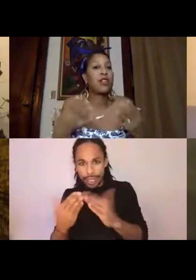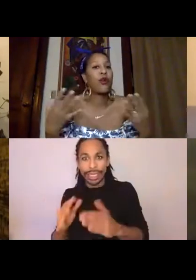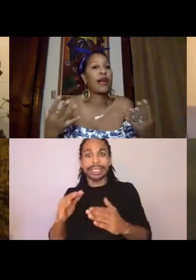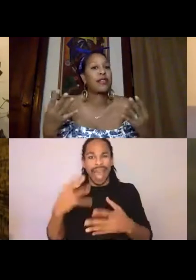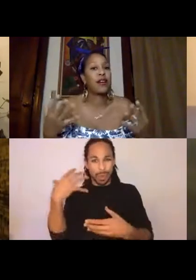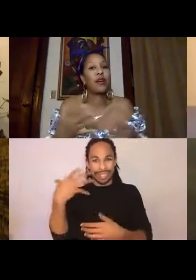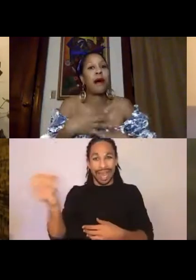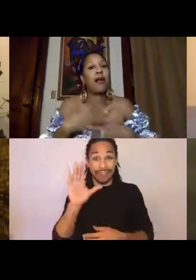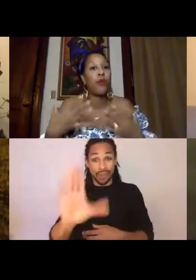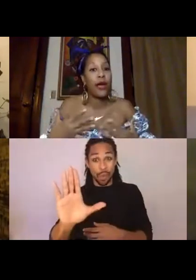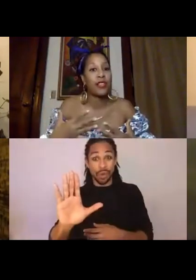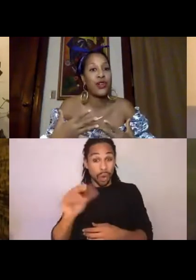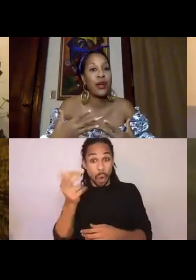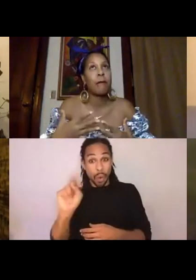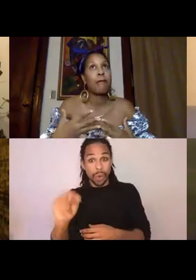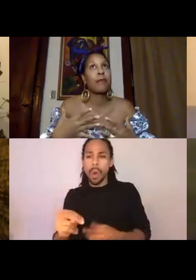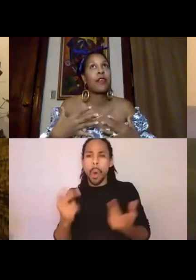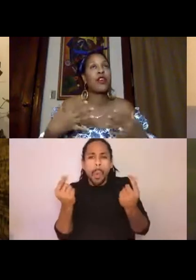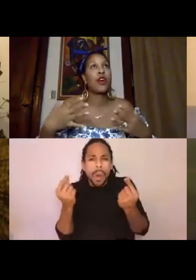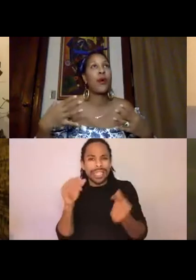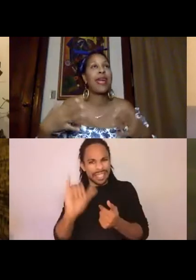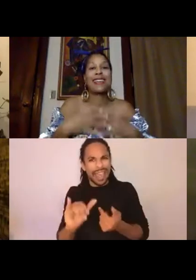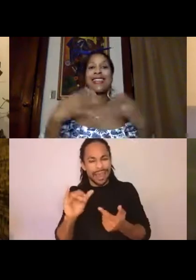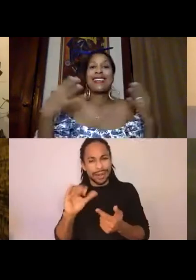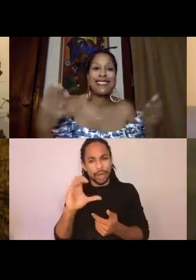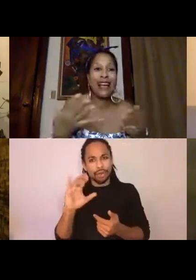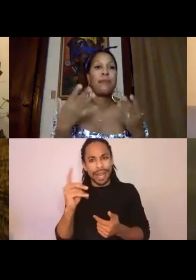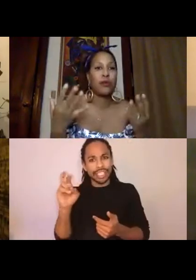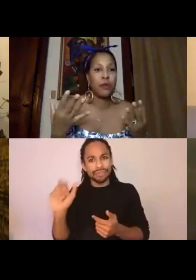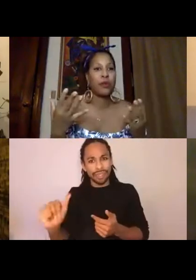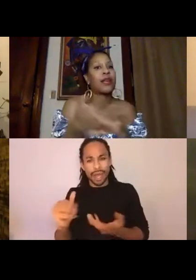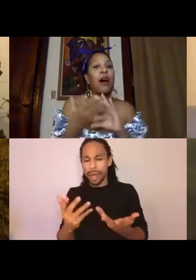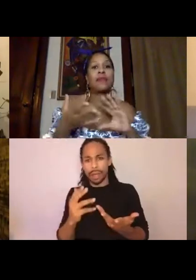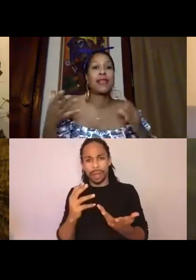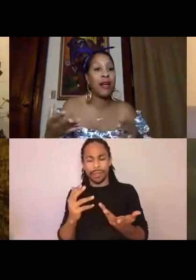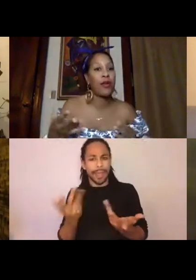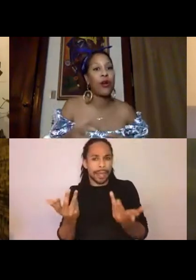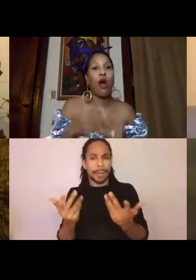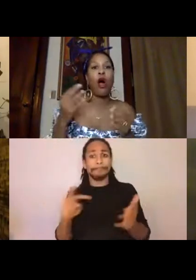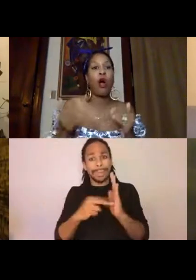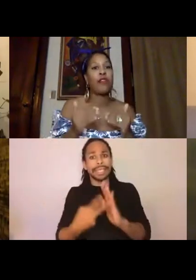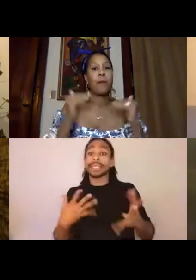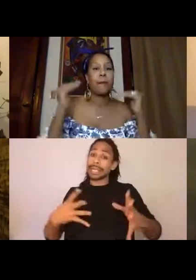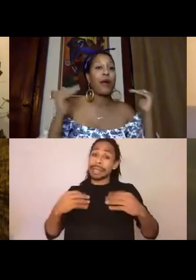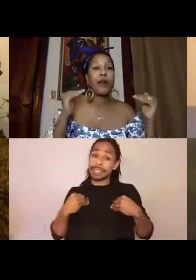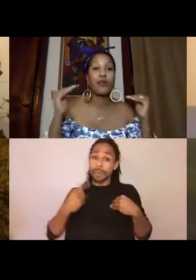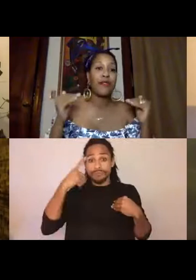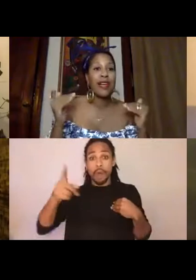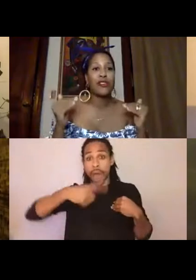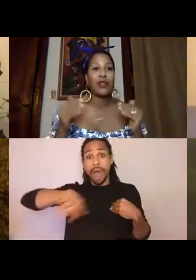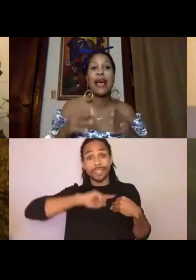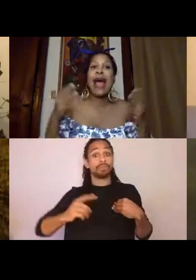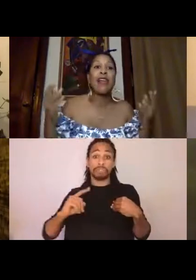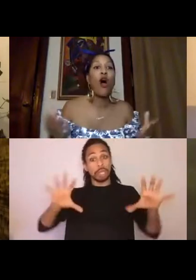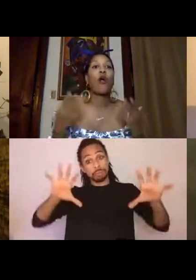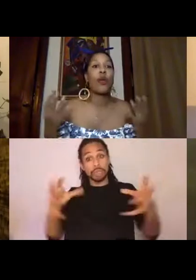is the criteria by which, you know, it is acceptable to come together? are there barriers of